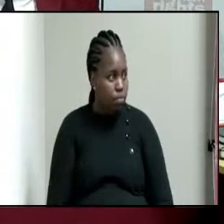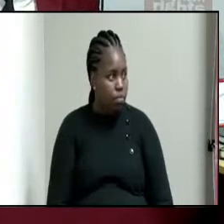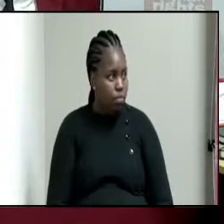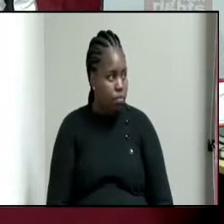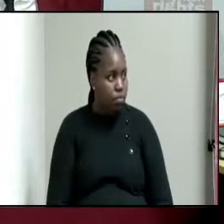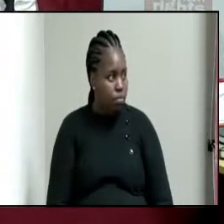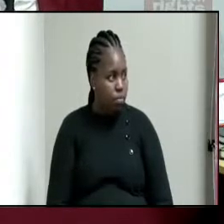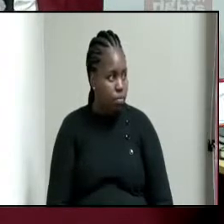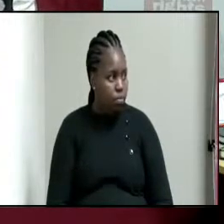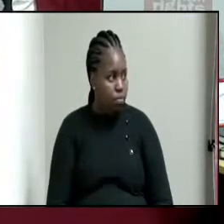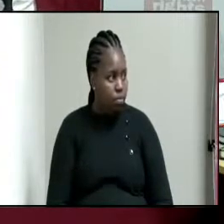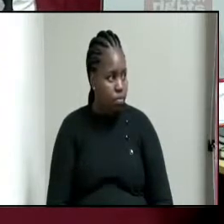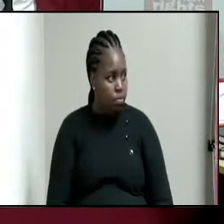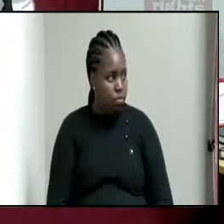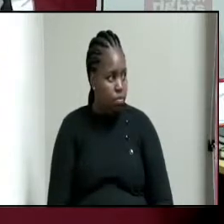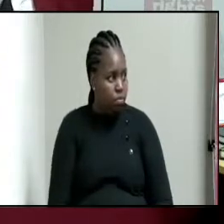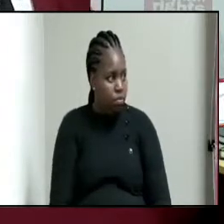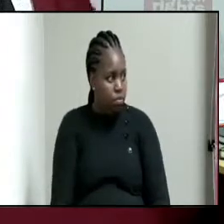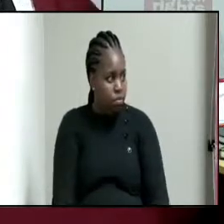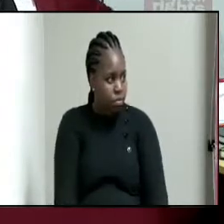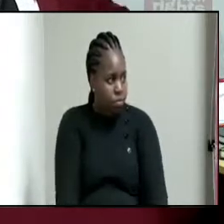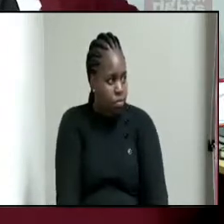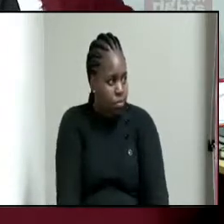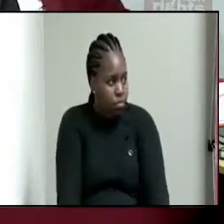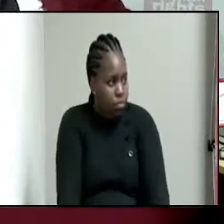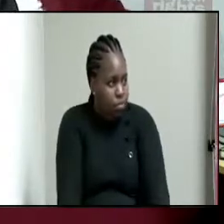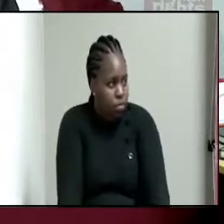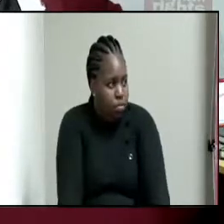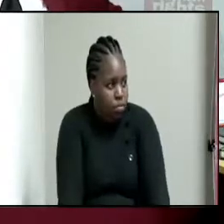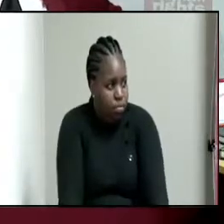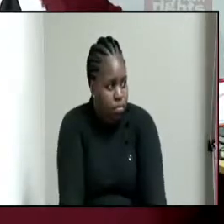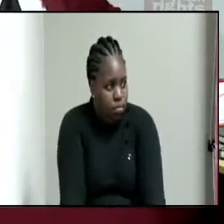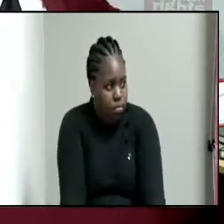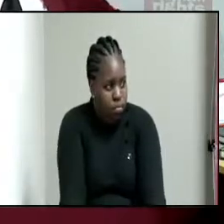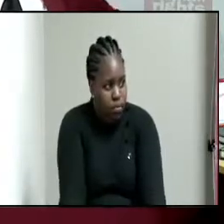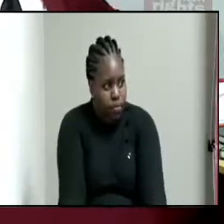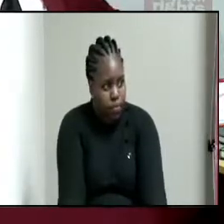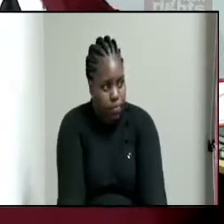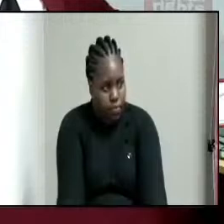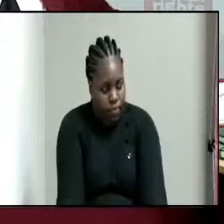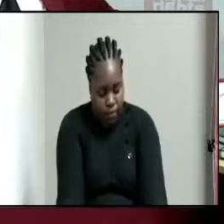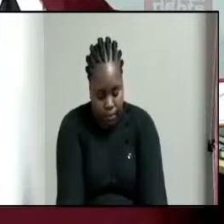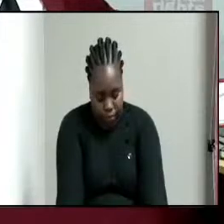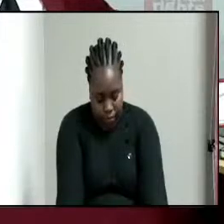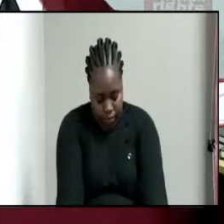give Commissioner Makwetla an opportunity for a comment on your comments made.